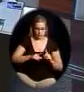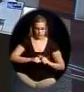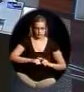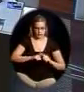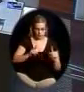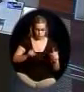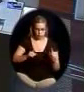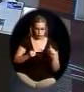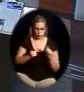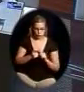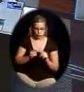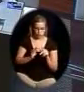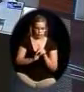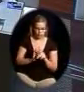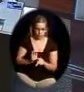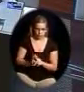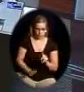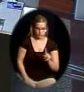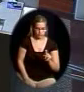policy?